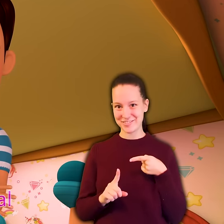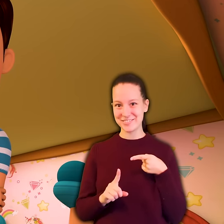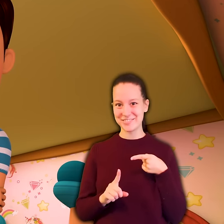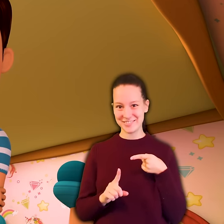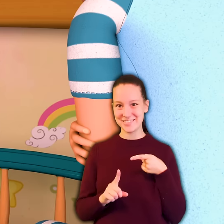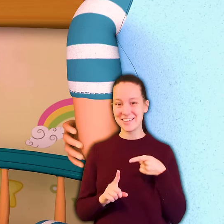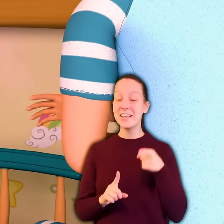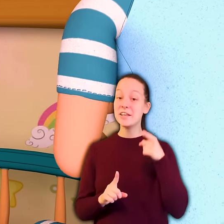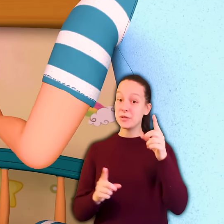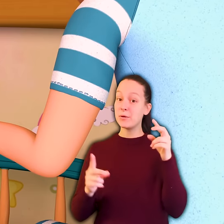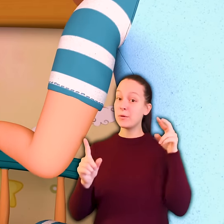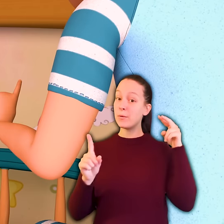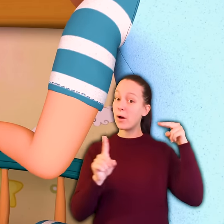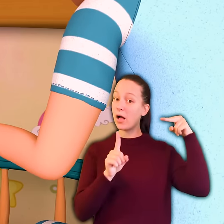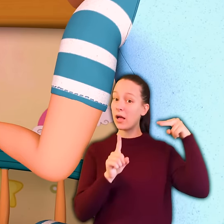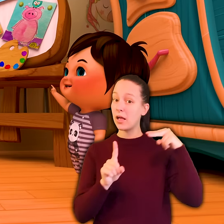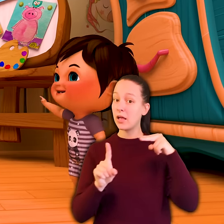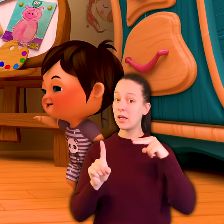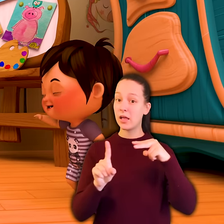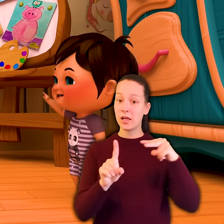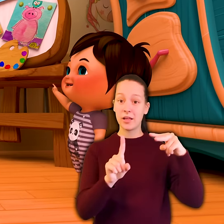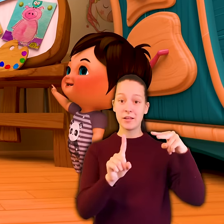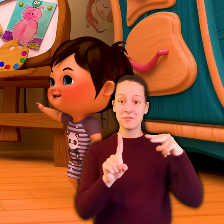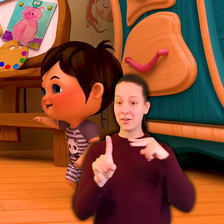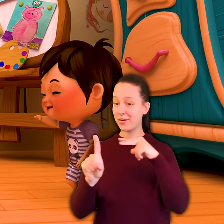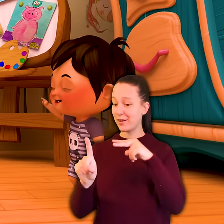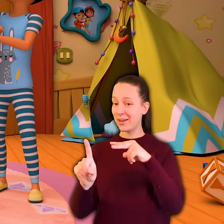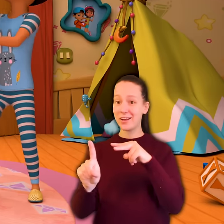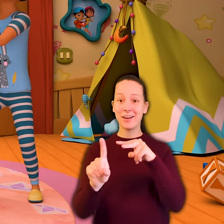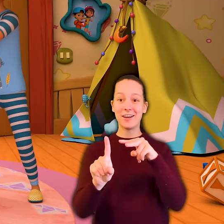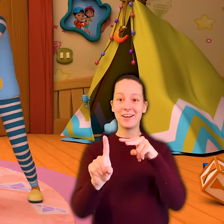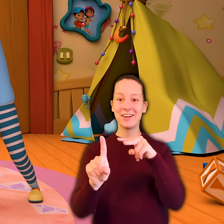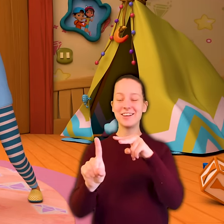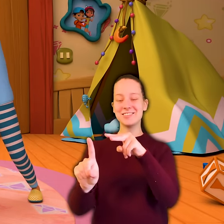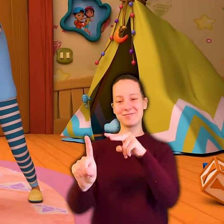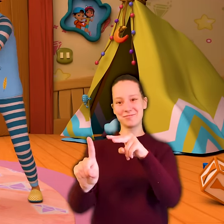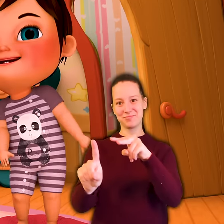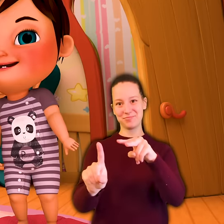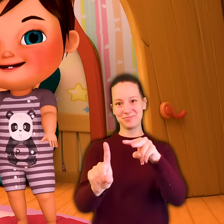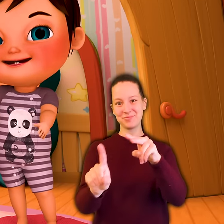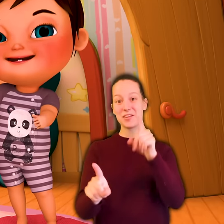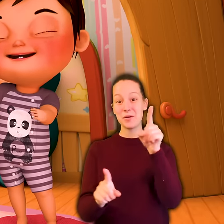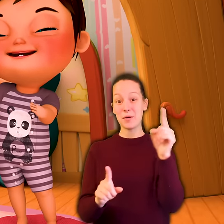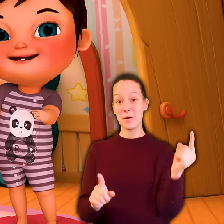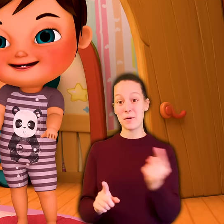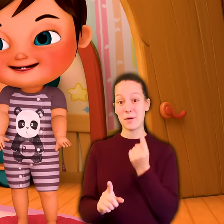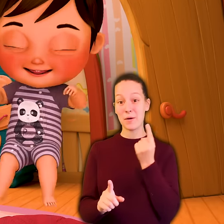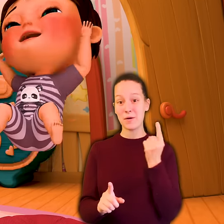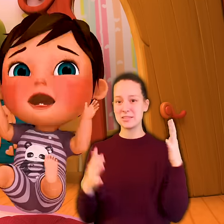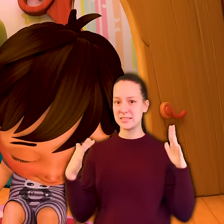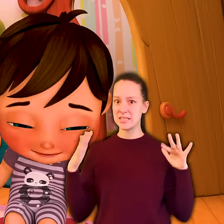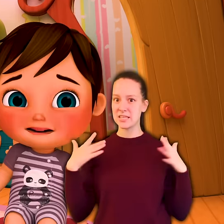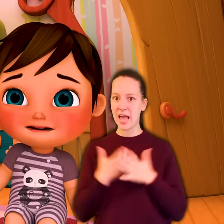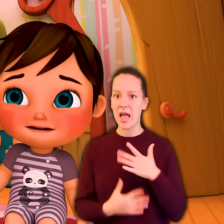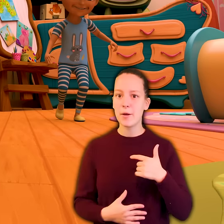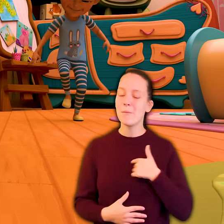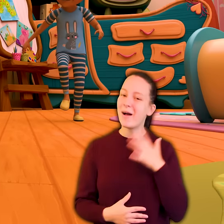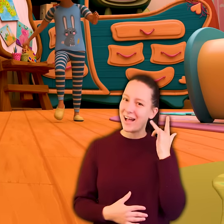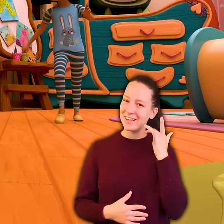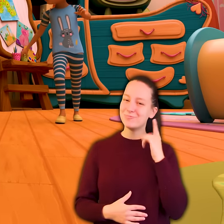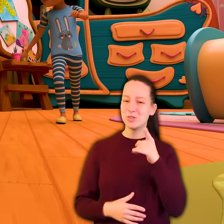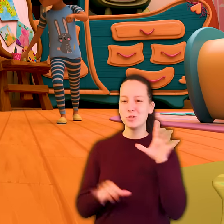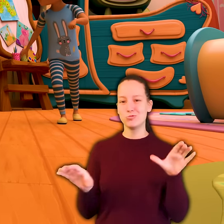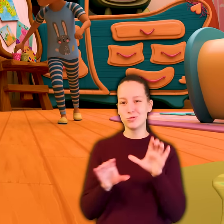goal watching over me wherever i go and always there to scare me cause